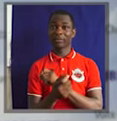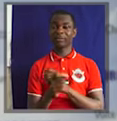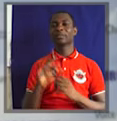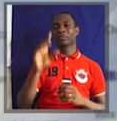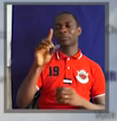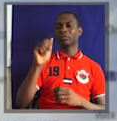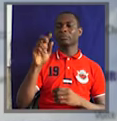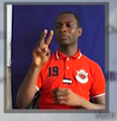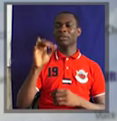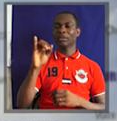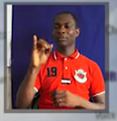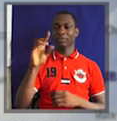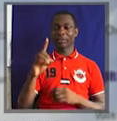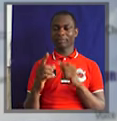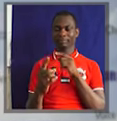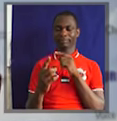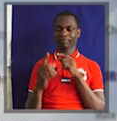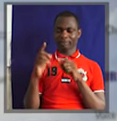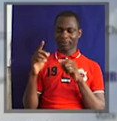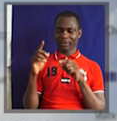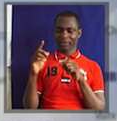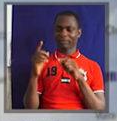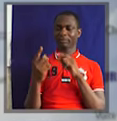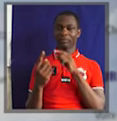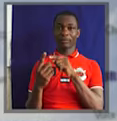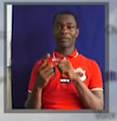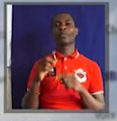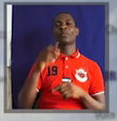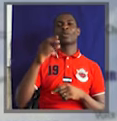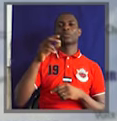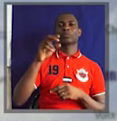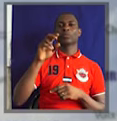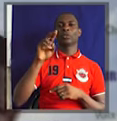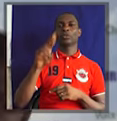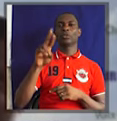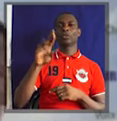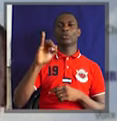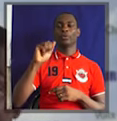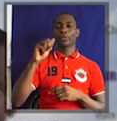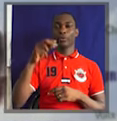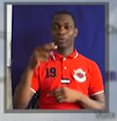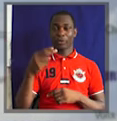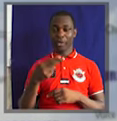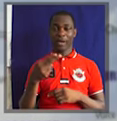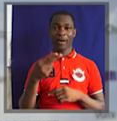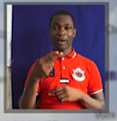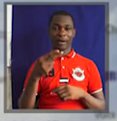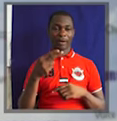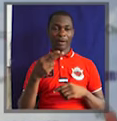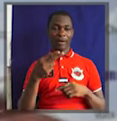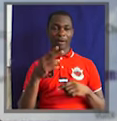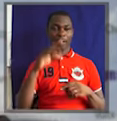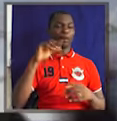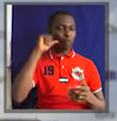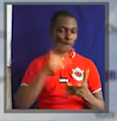koba aya ne se hetini uria ne yire eno so david ekokofa no awiakete a